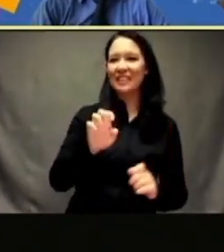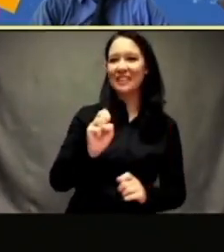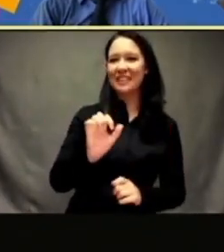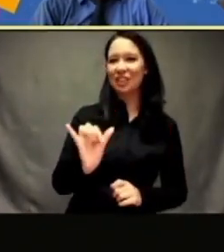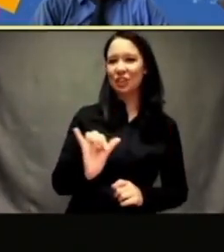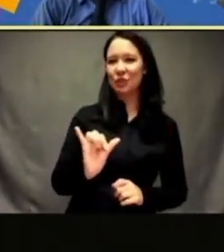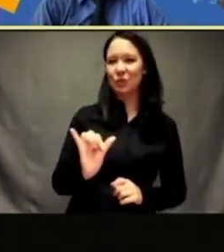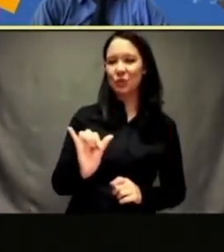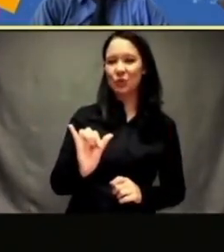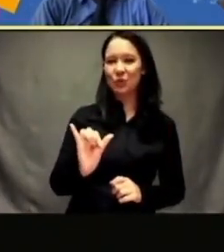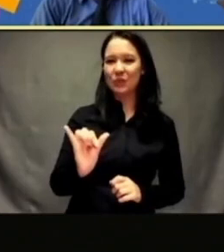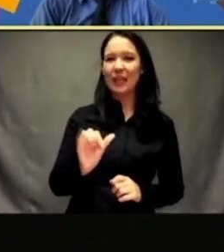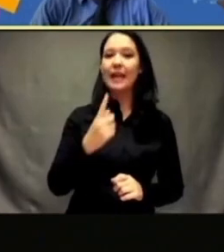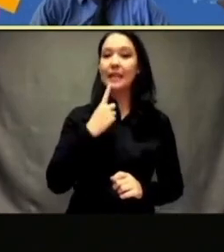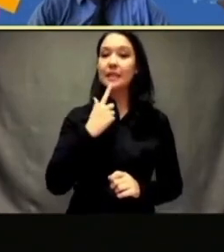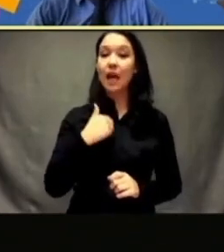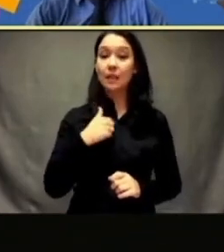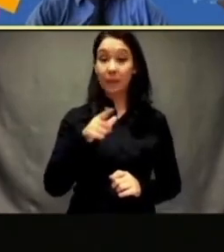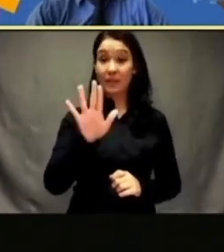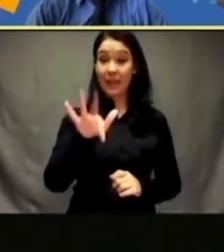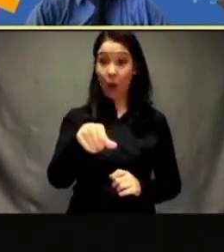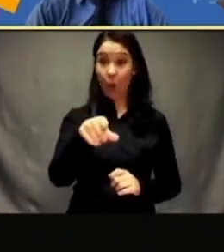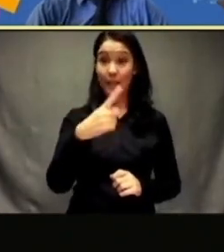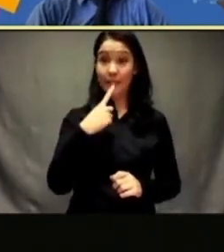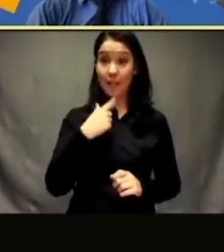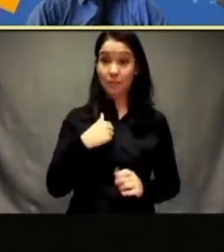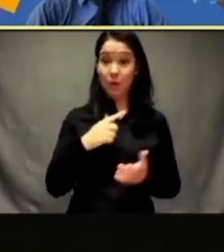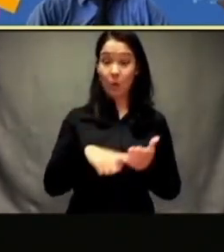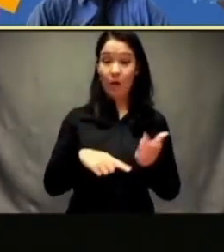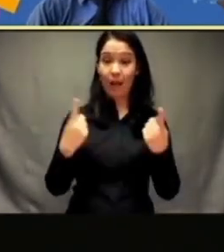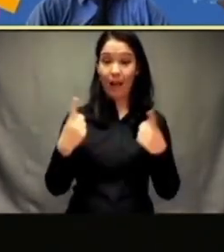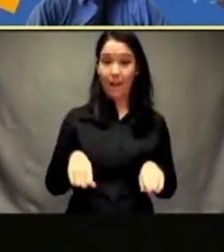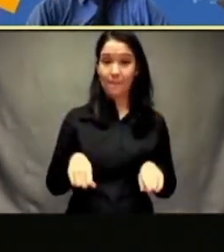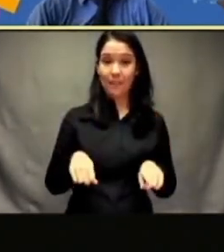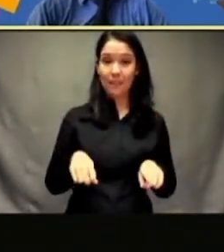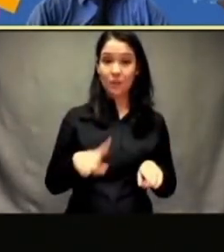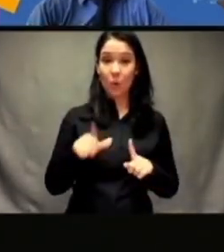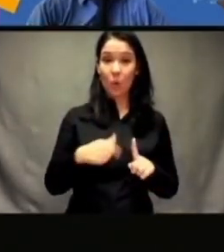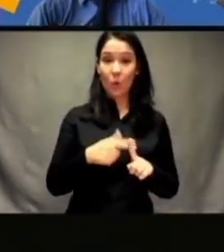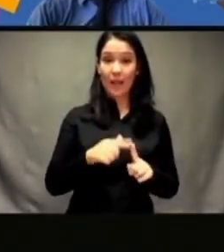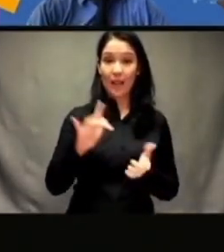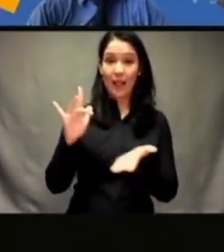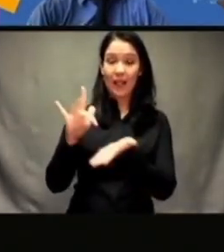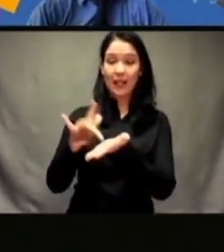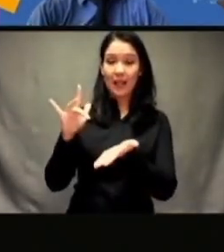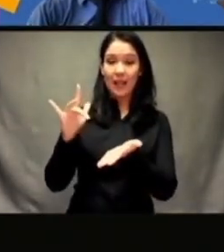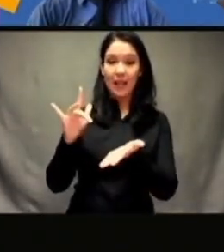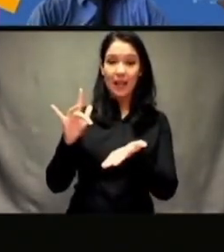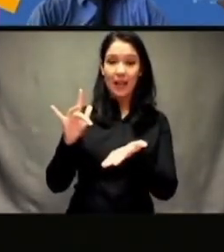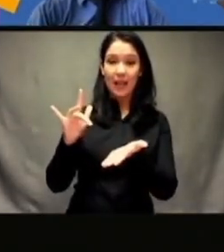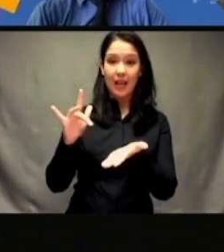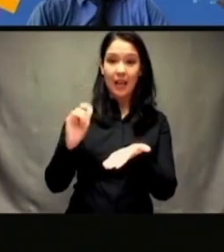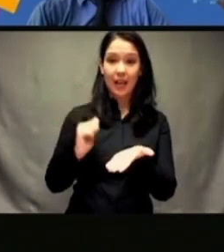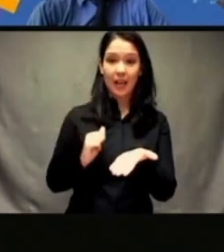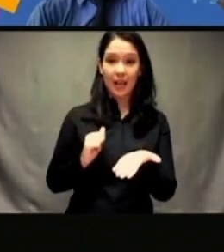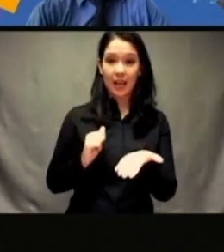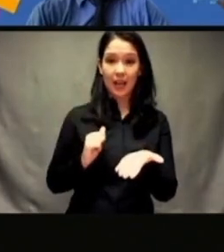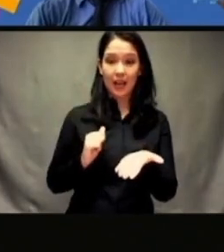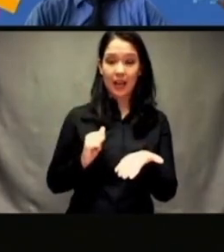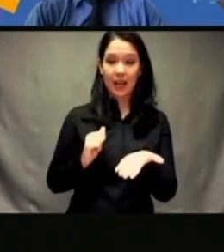Okay, so that one, it tells me what happens when clicked. Use ABMB to move.